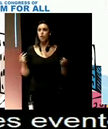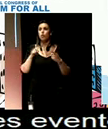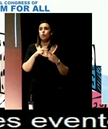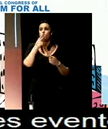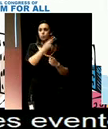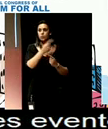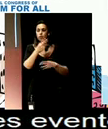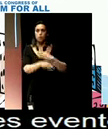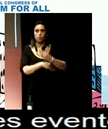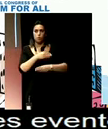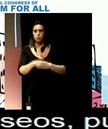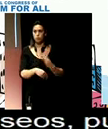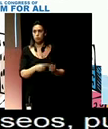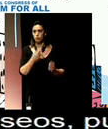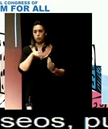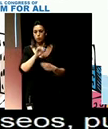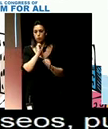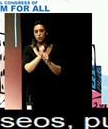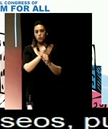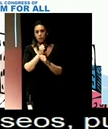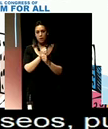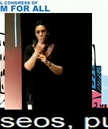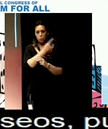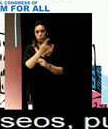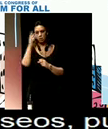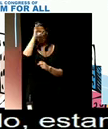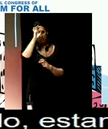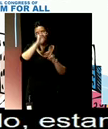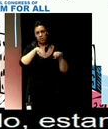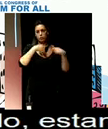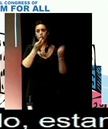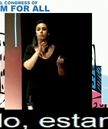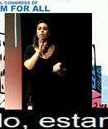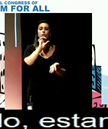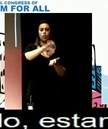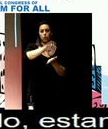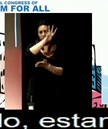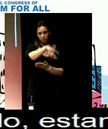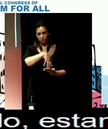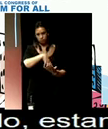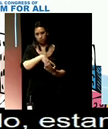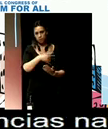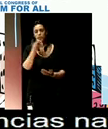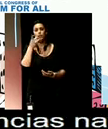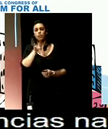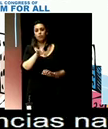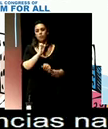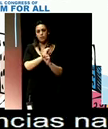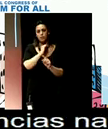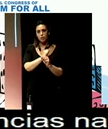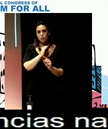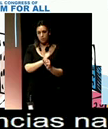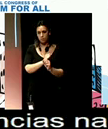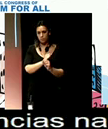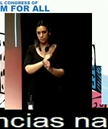We are working with the Museum of Natural Sciences in Barcelona. We are